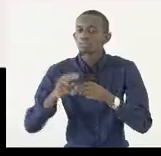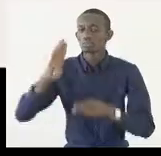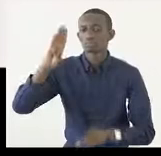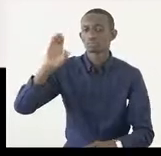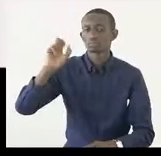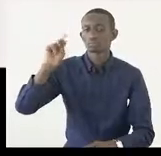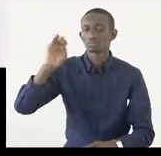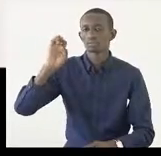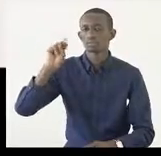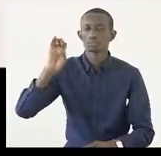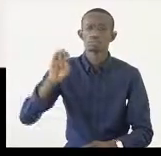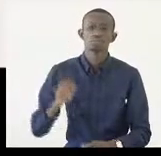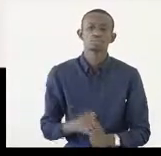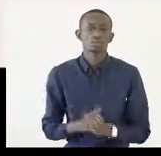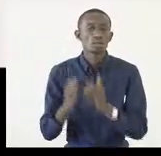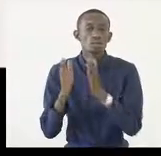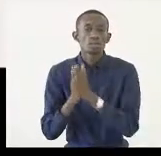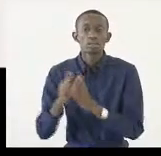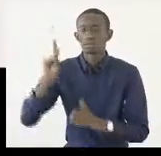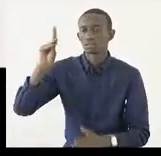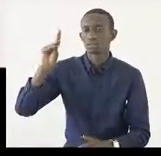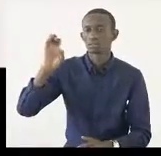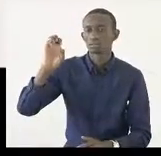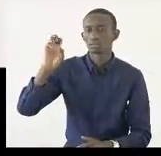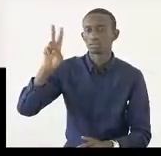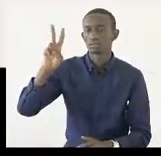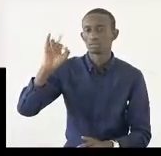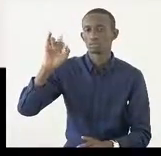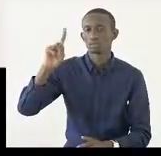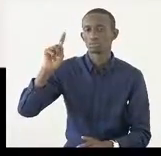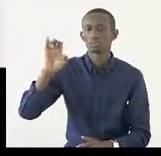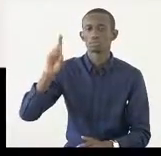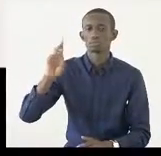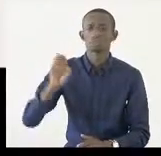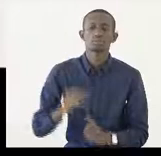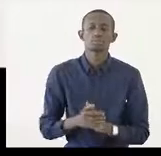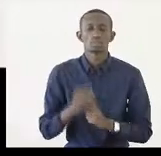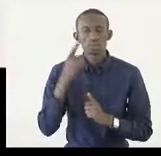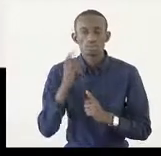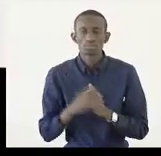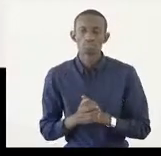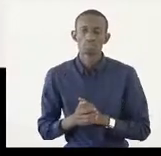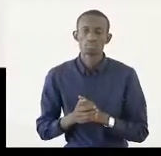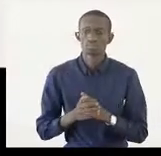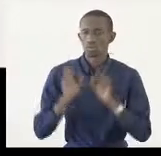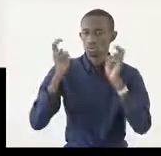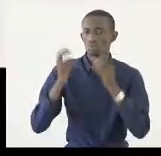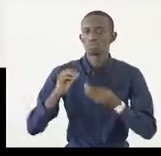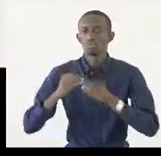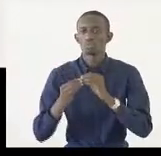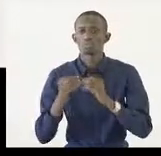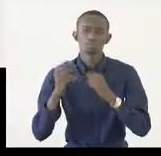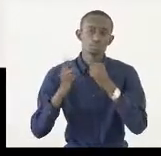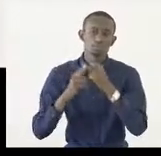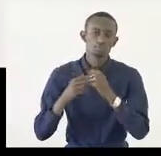derivatives. We have gone so far to lesson number 7 of all the lessons that we've covered